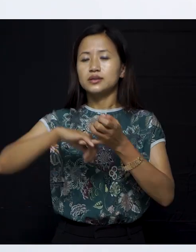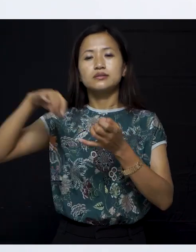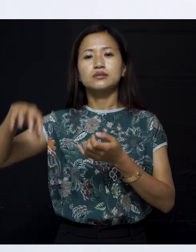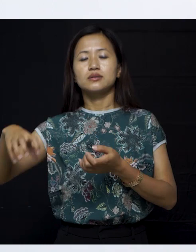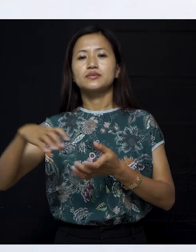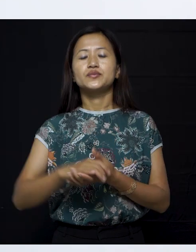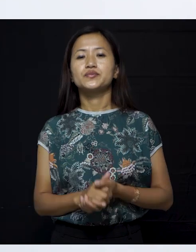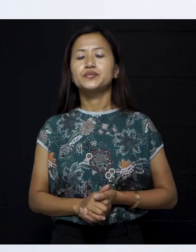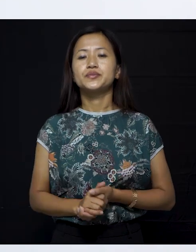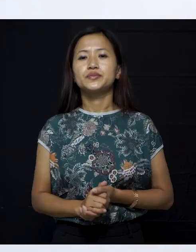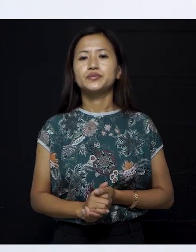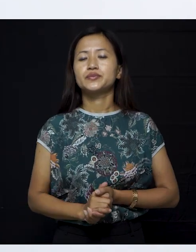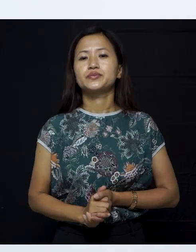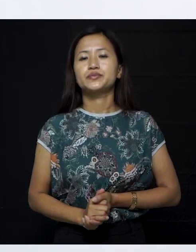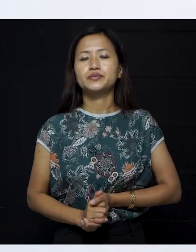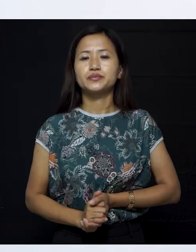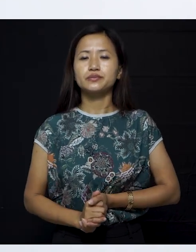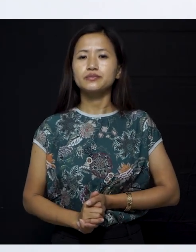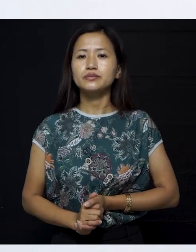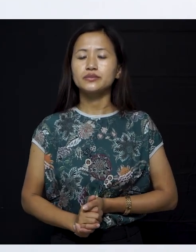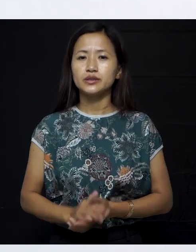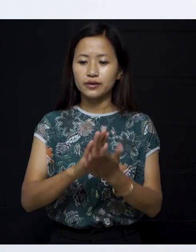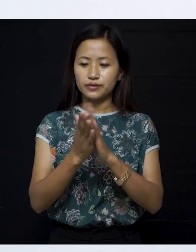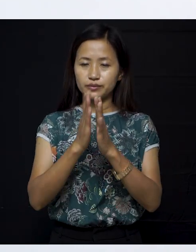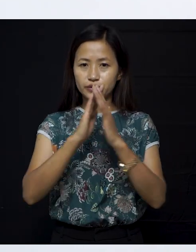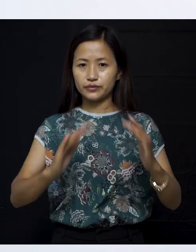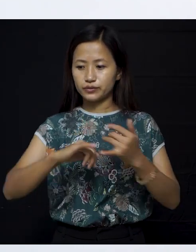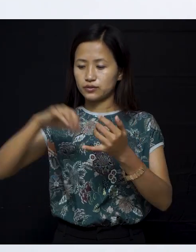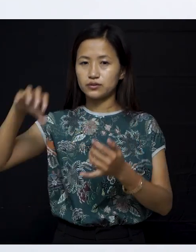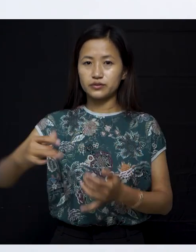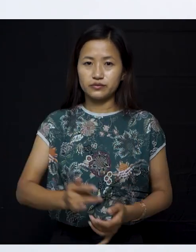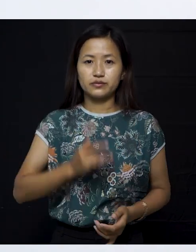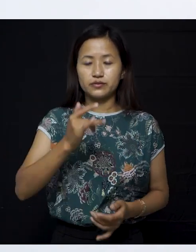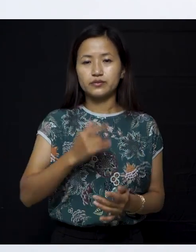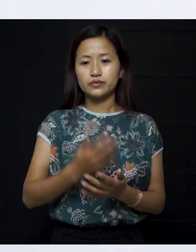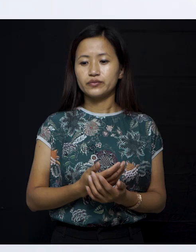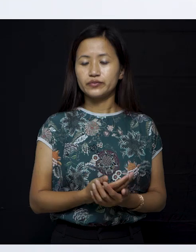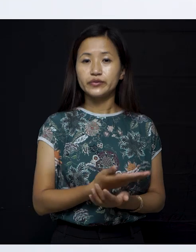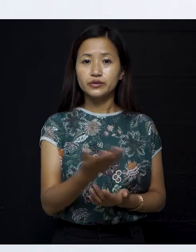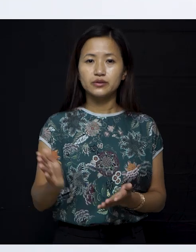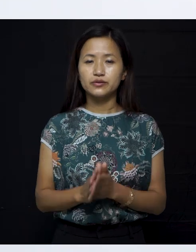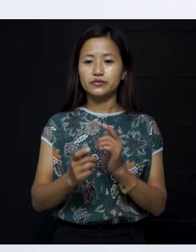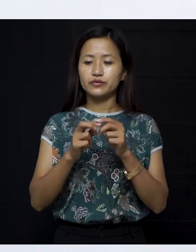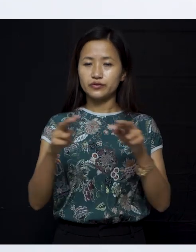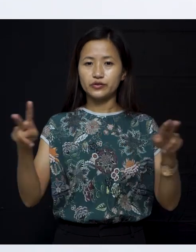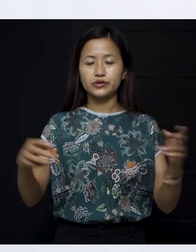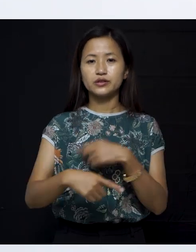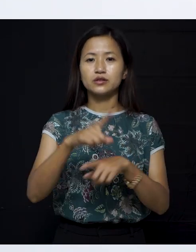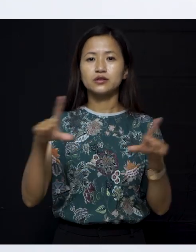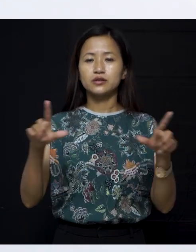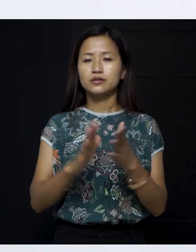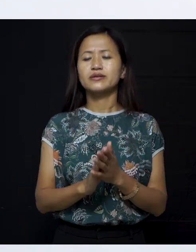order to have a peaceful state, they felt that since they have different language, since they have